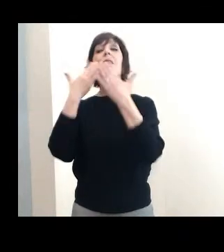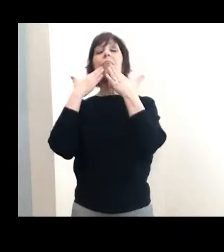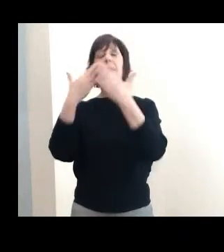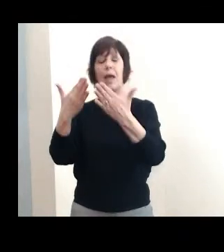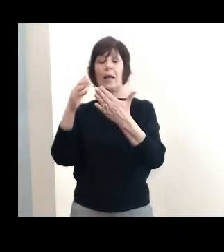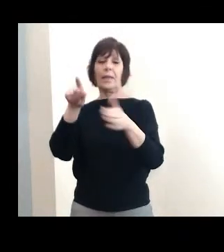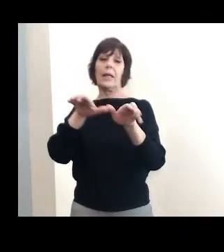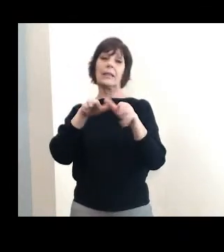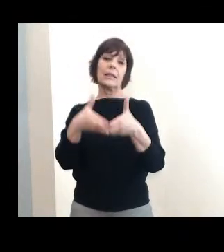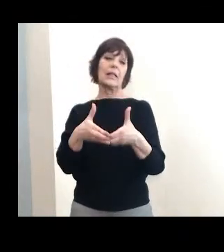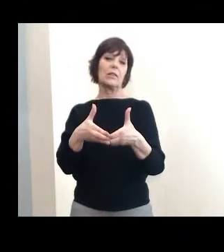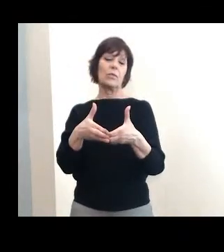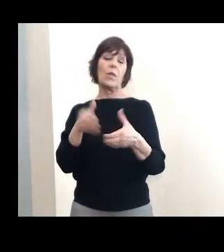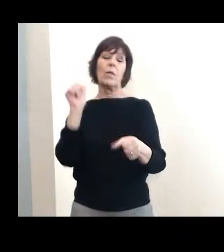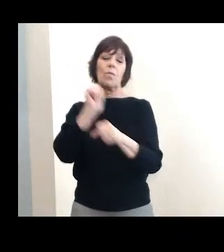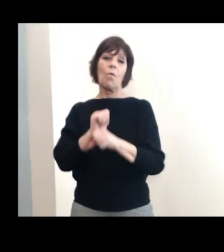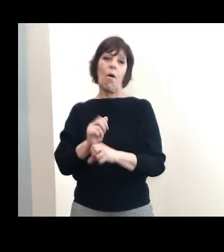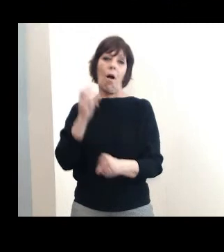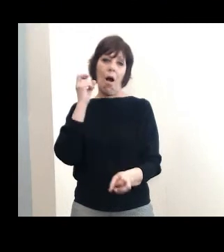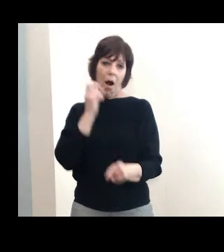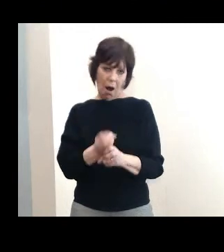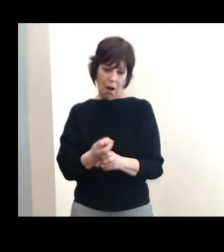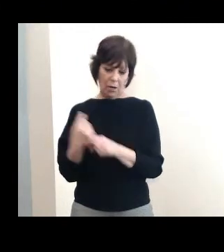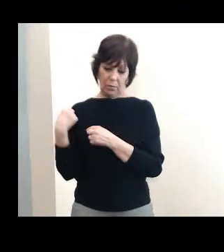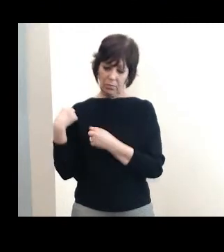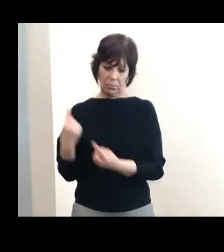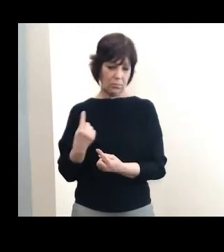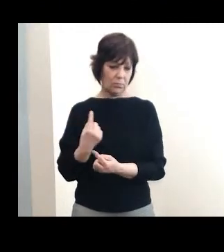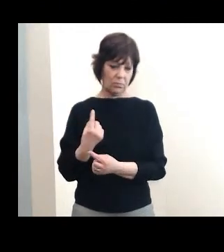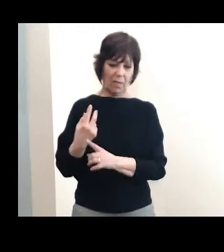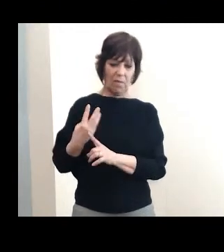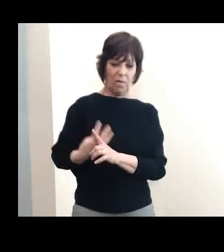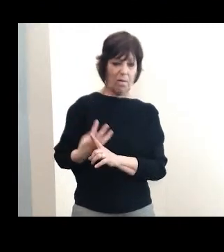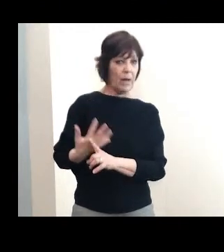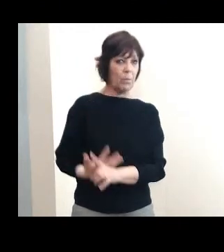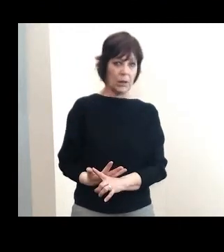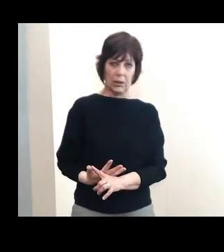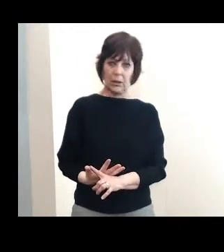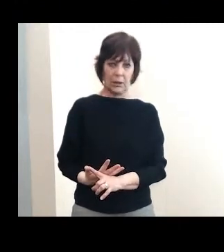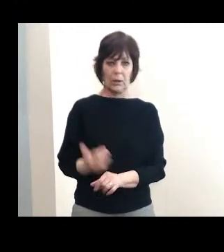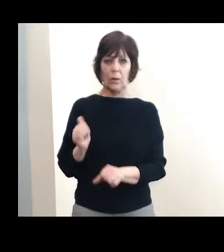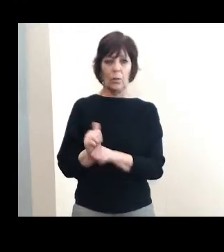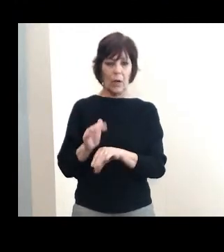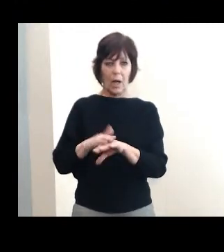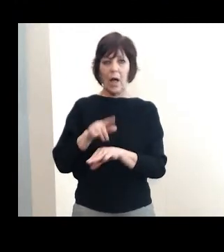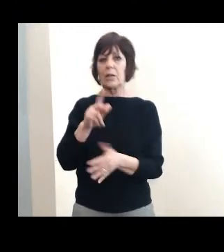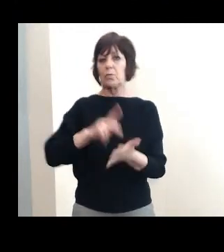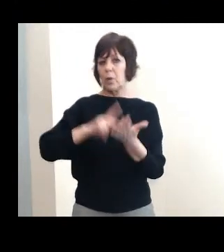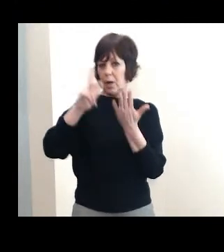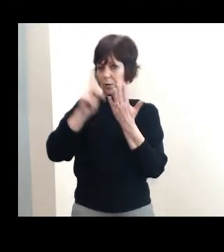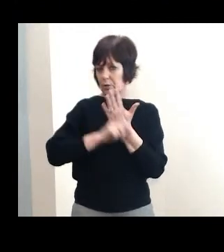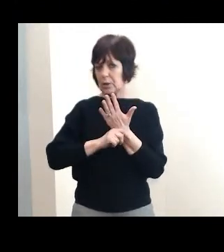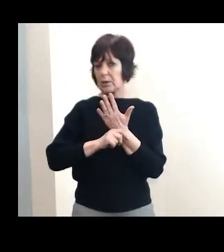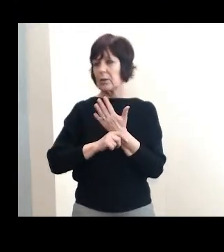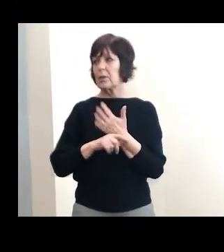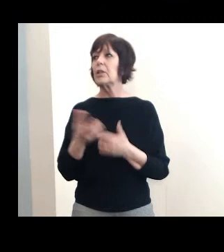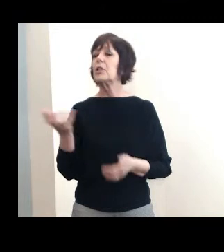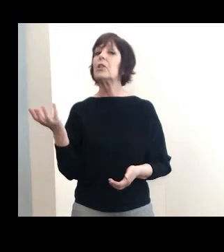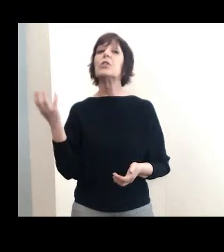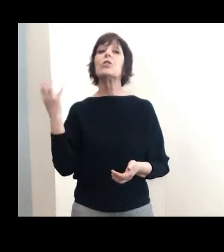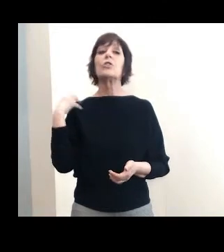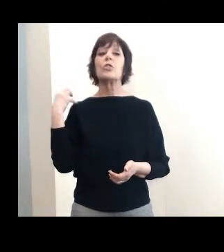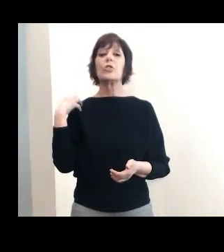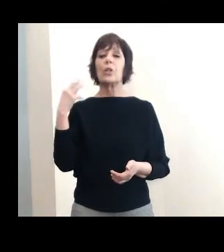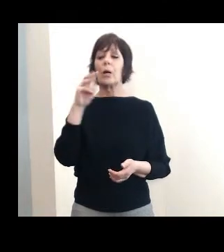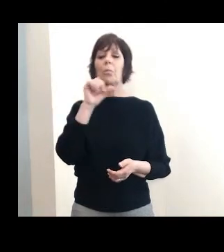the task force. They've worked very hard for the last 4 or 5 months or so working on this project. So Chairman